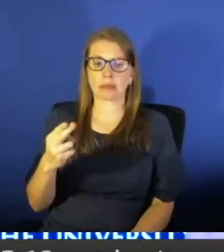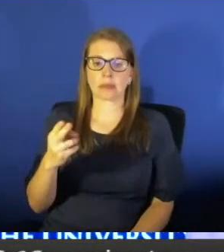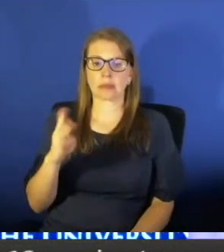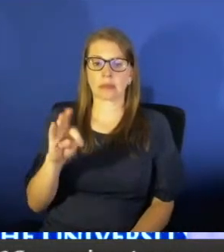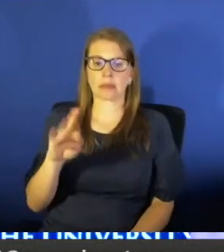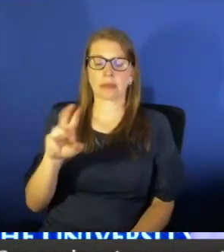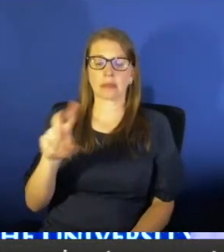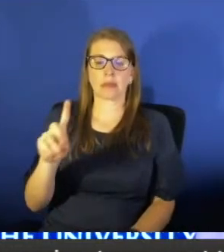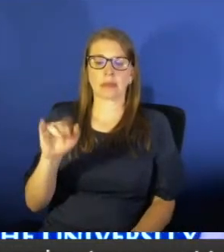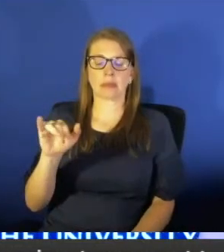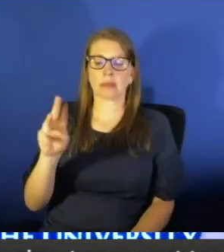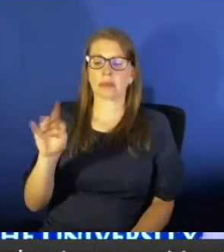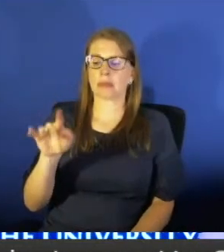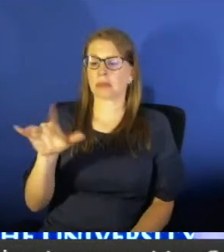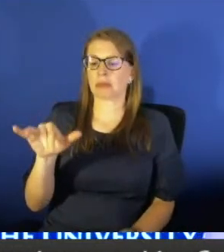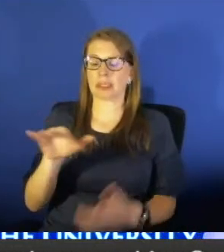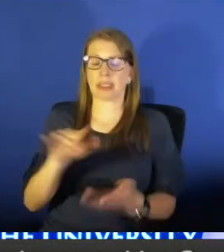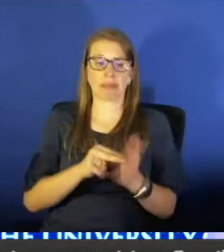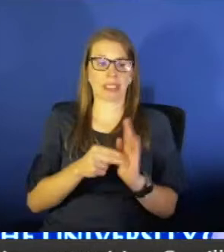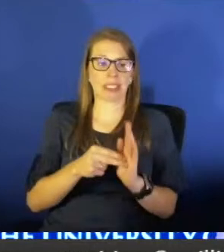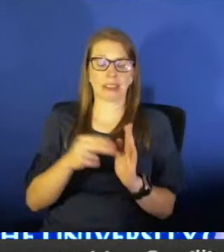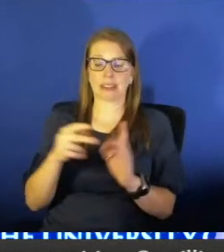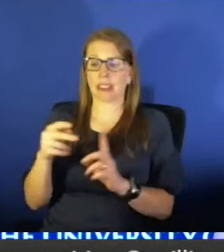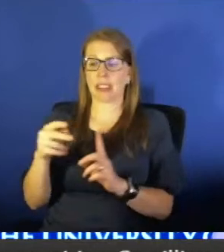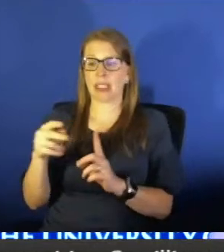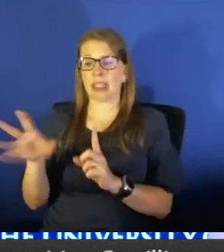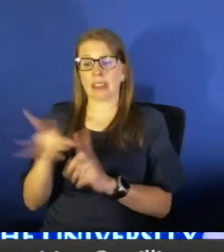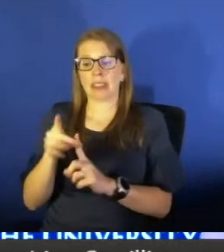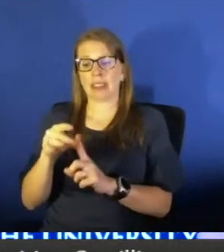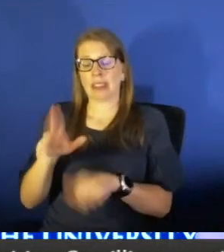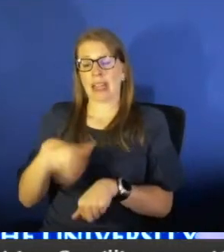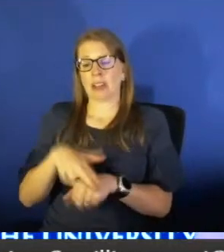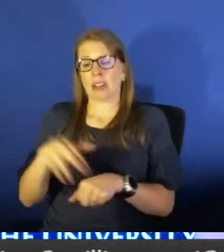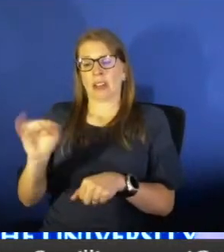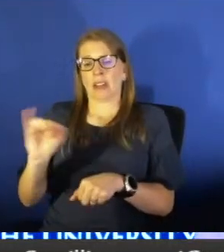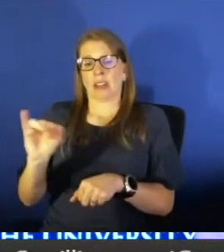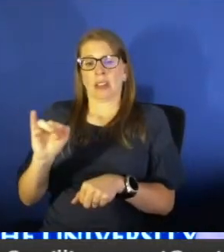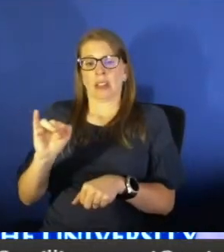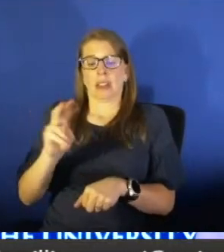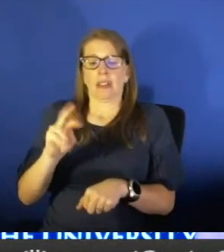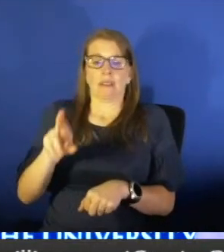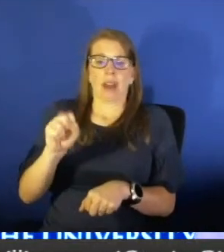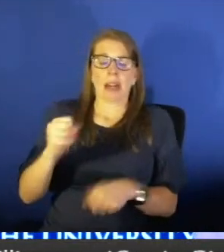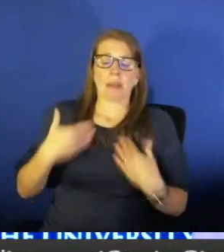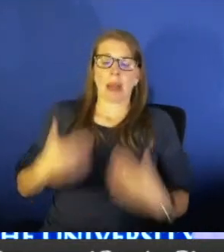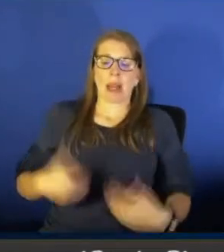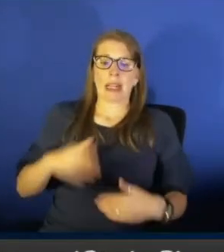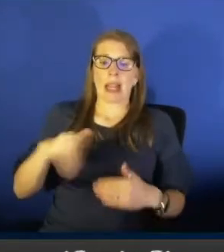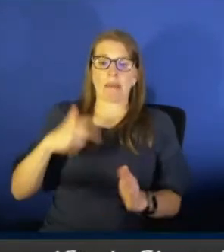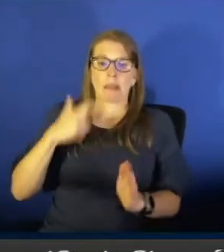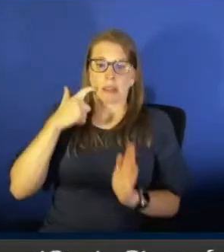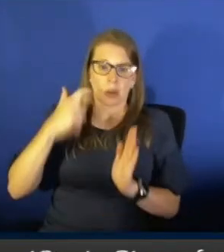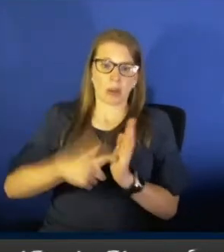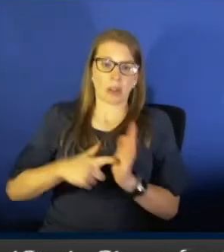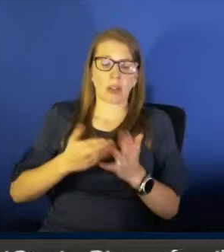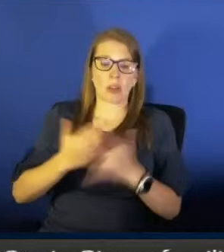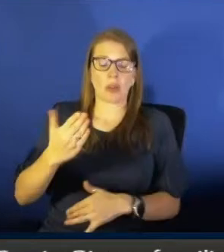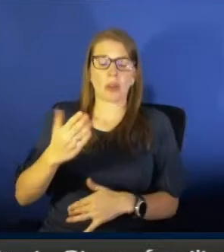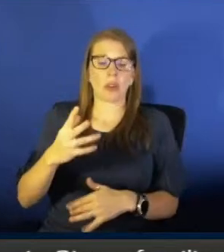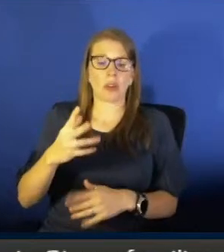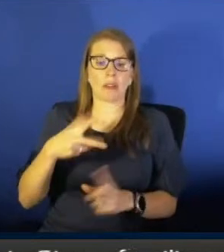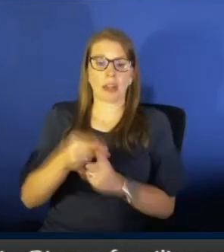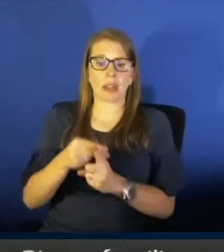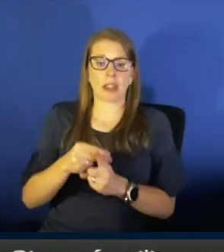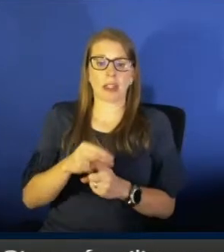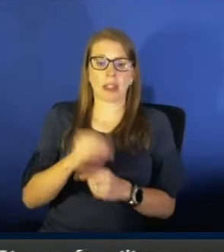essentially what that means is now you have an immune response to those other parts of the virus that your body hasn't seen just through vaccination. All right, and last quick question from